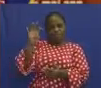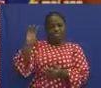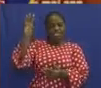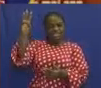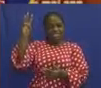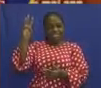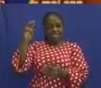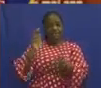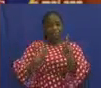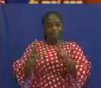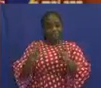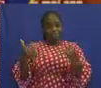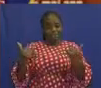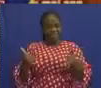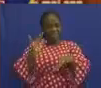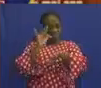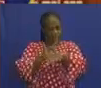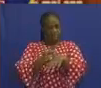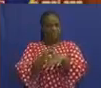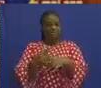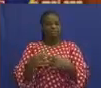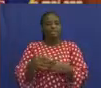92,460 persons had been infected.